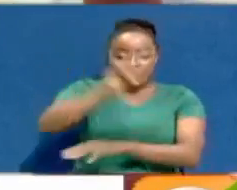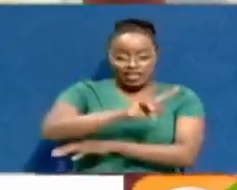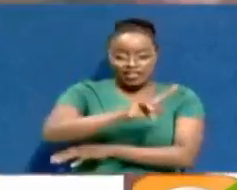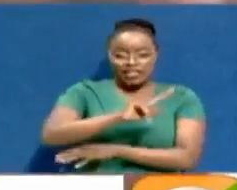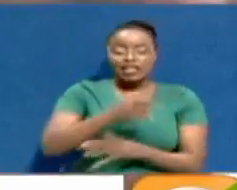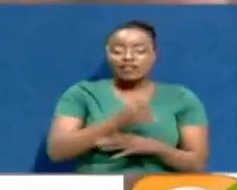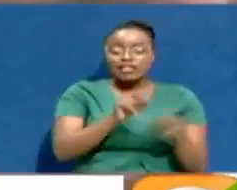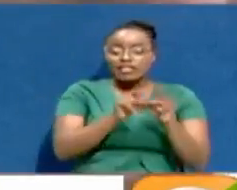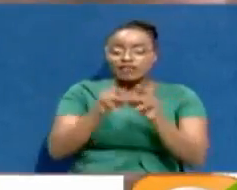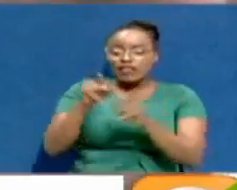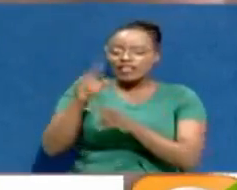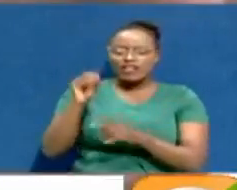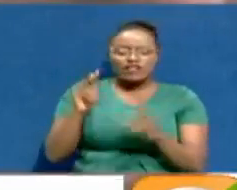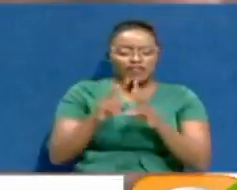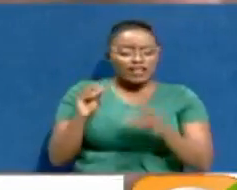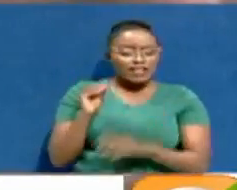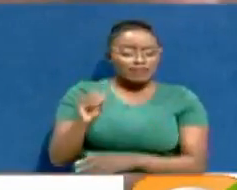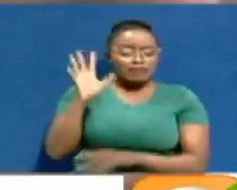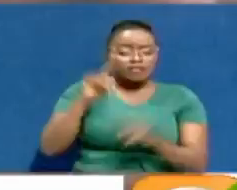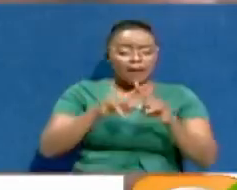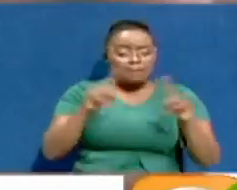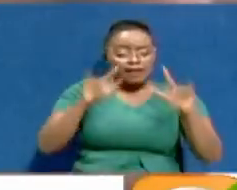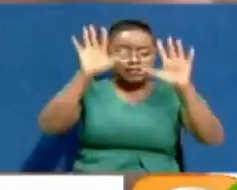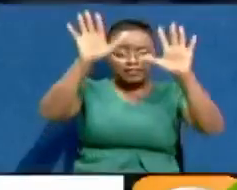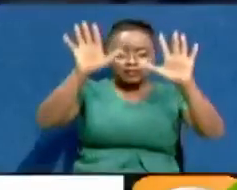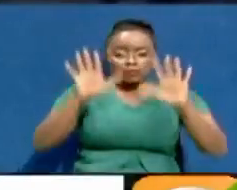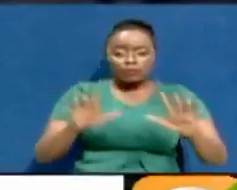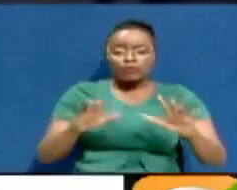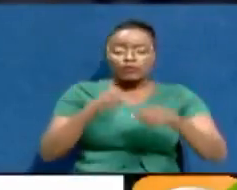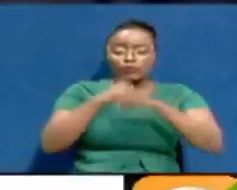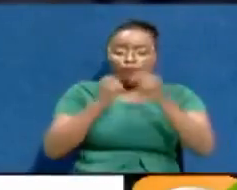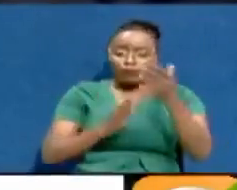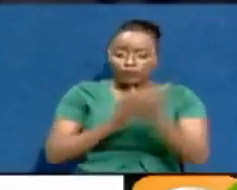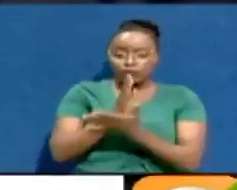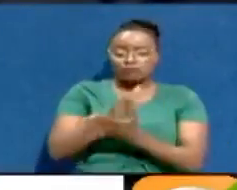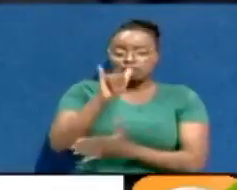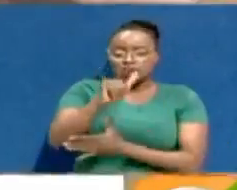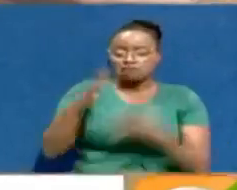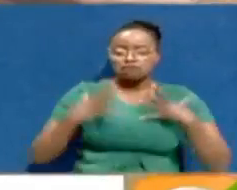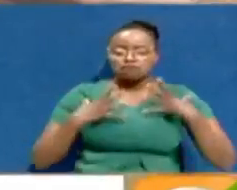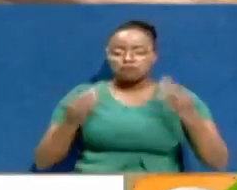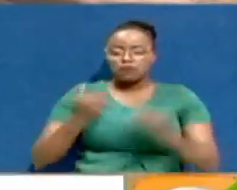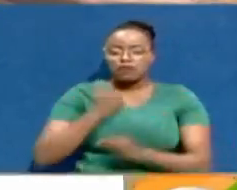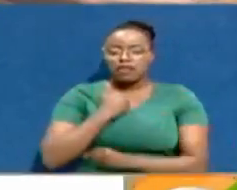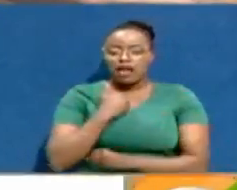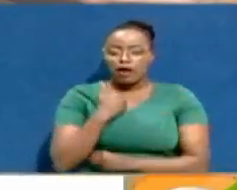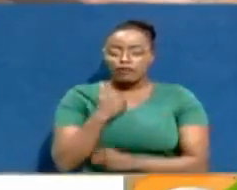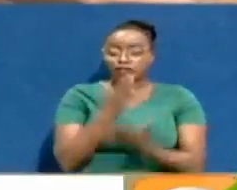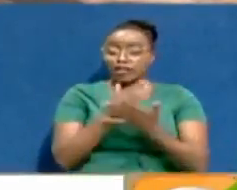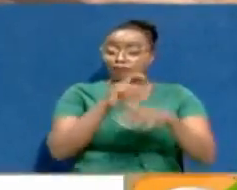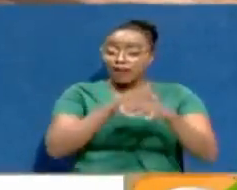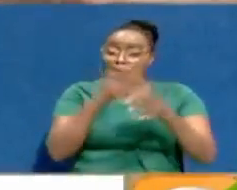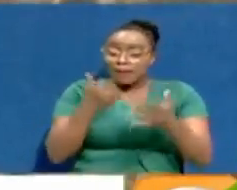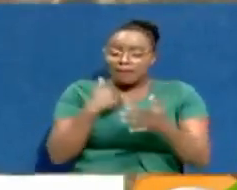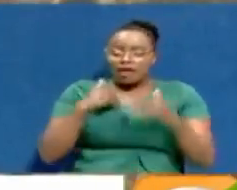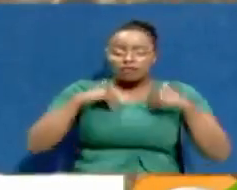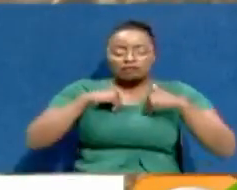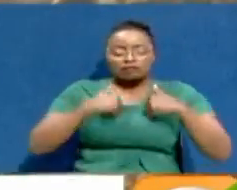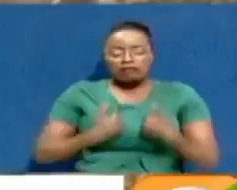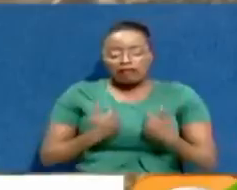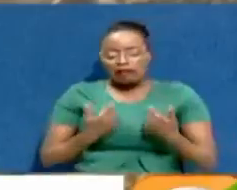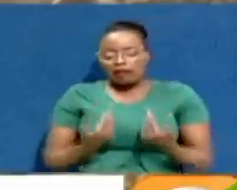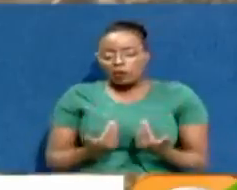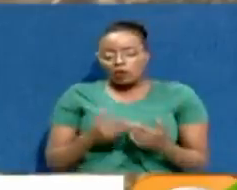basis. It's a costly affair, but necessary to ensure they remain healthy. Sasingina ataanza kuwa na uchovu,